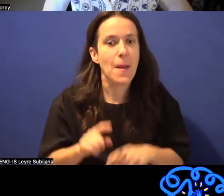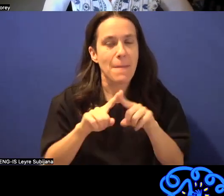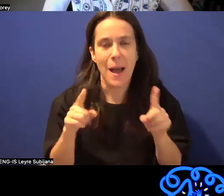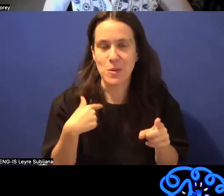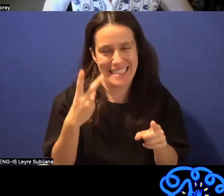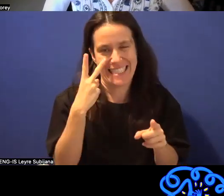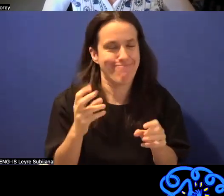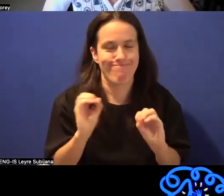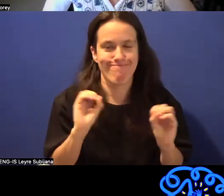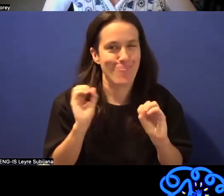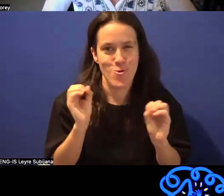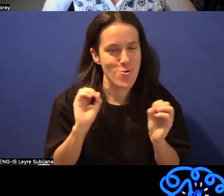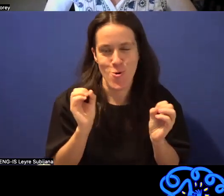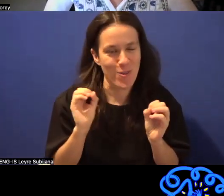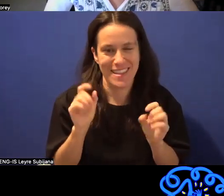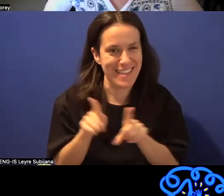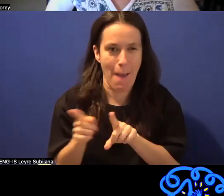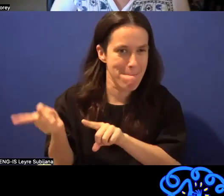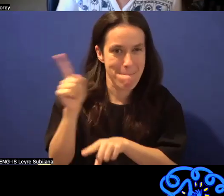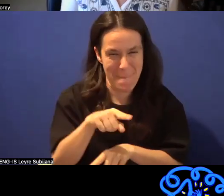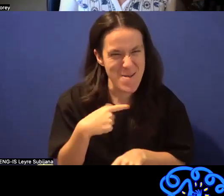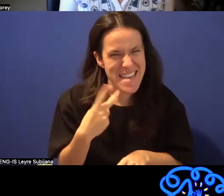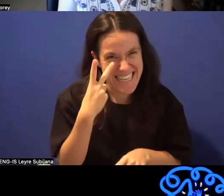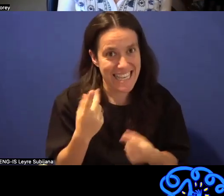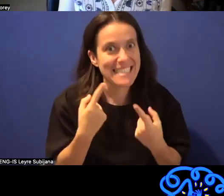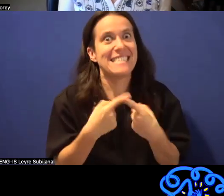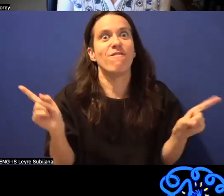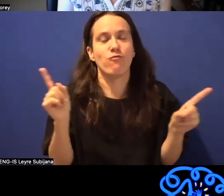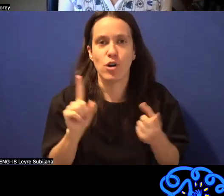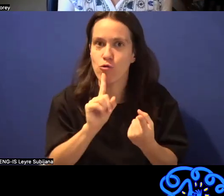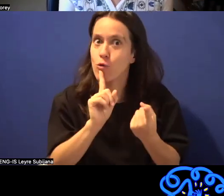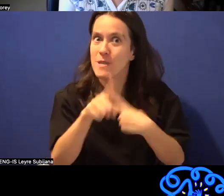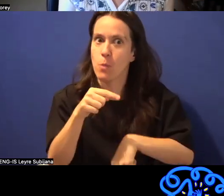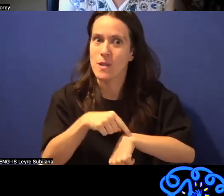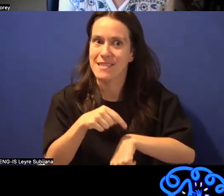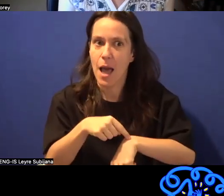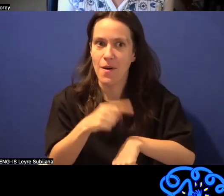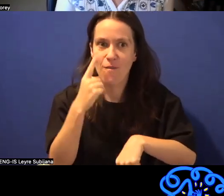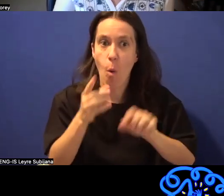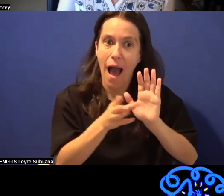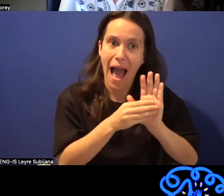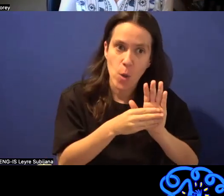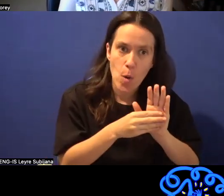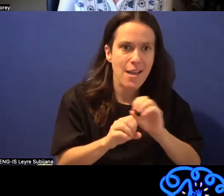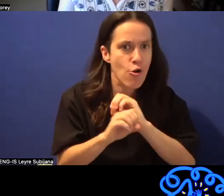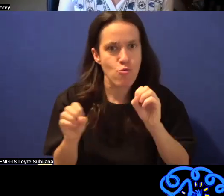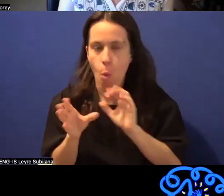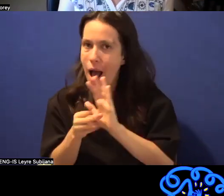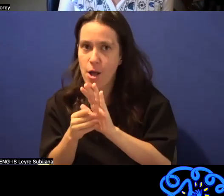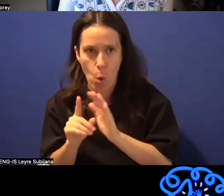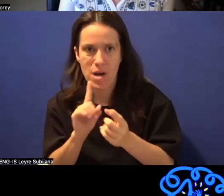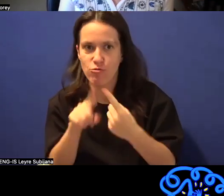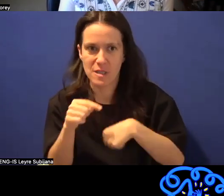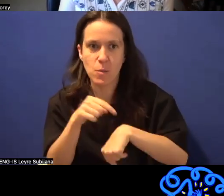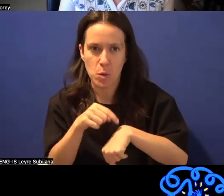we didn't see a difference in response times for iconic and non-iconic signs for the